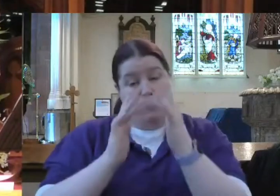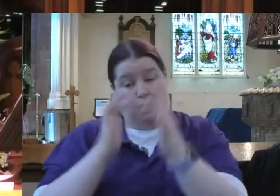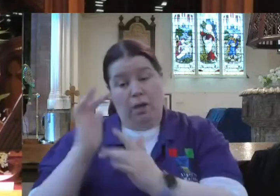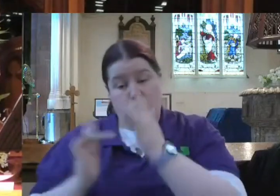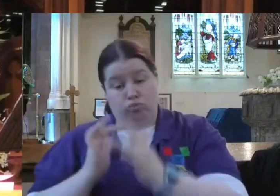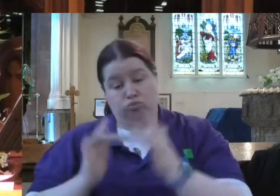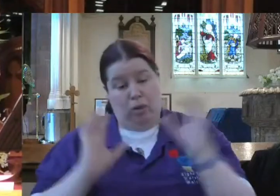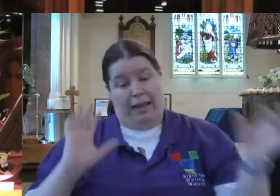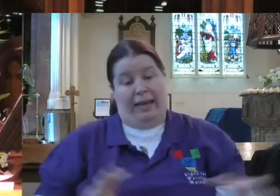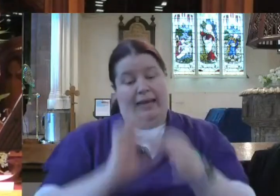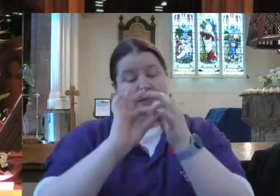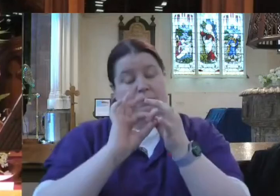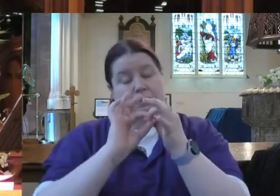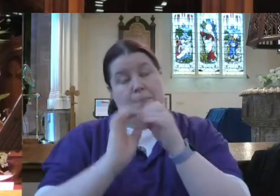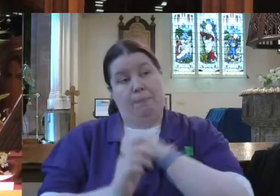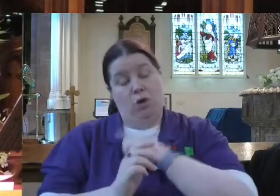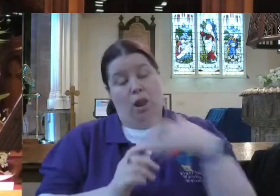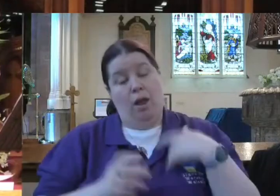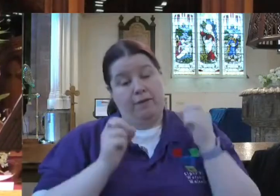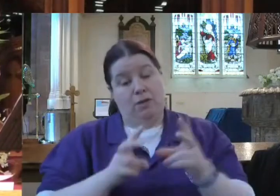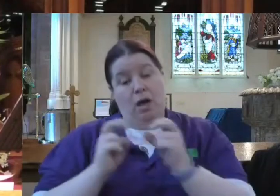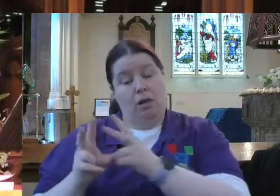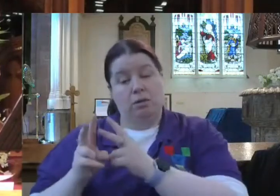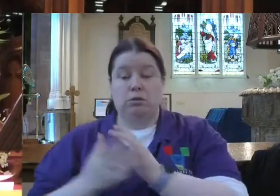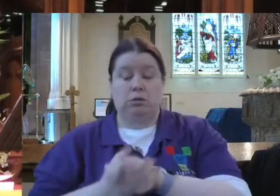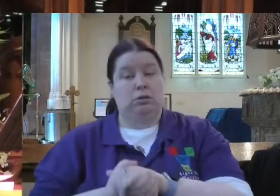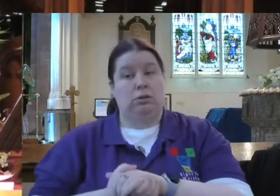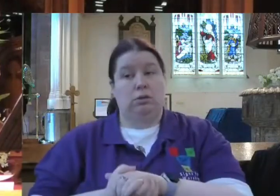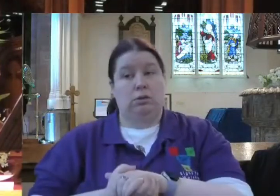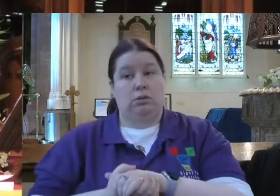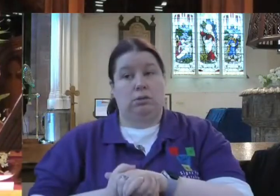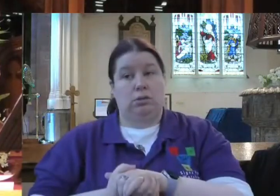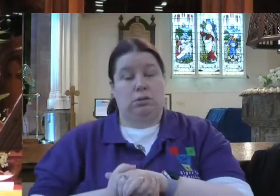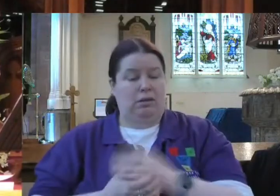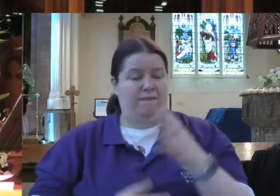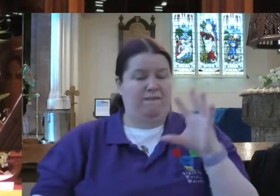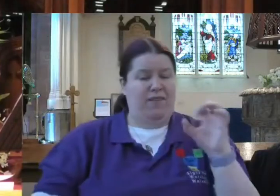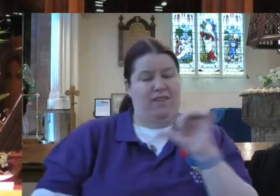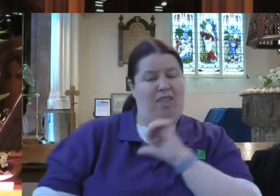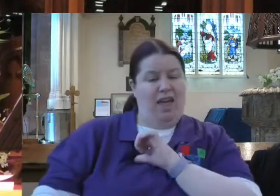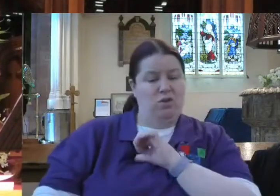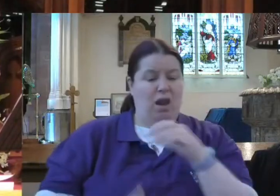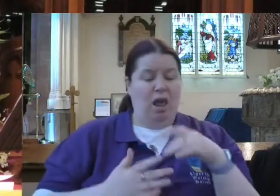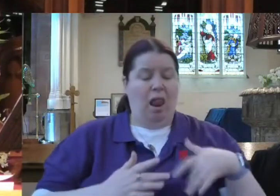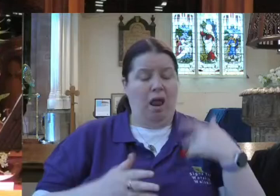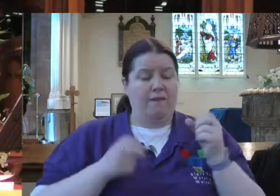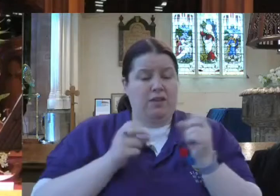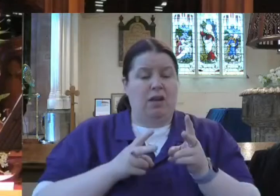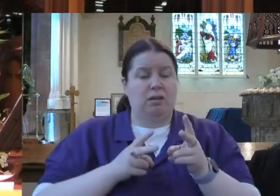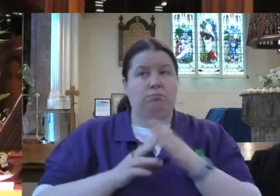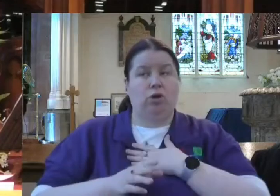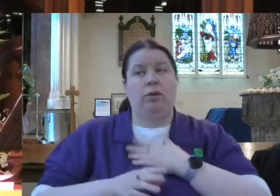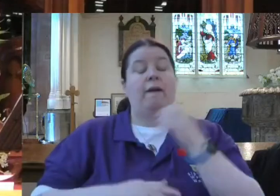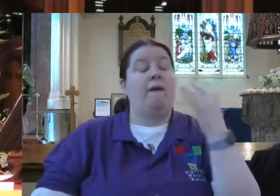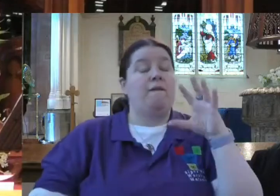with lifestyle. It's got loads of different categories. It's got things like 15,000 lifestyle guides,